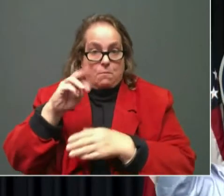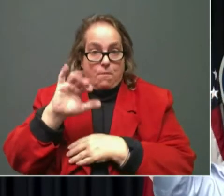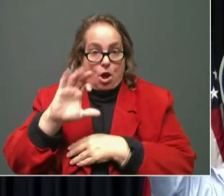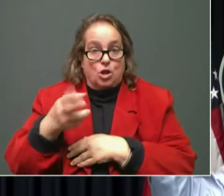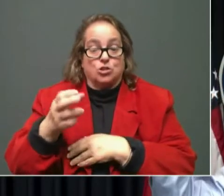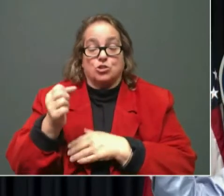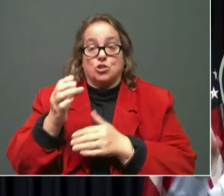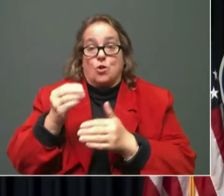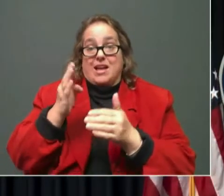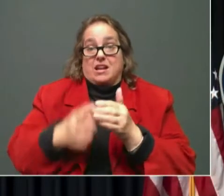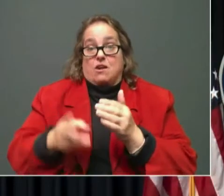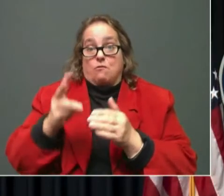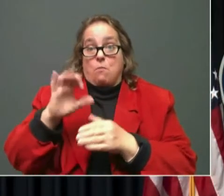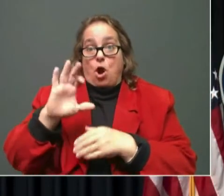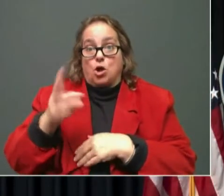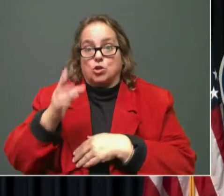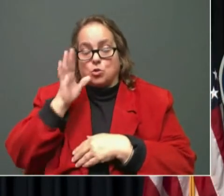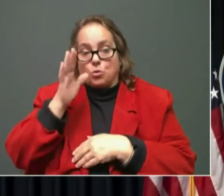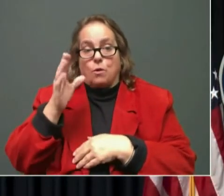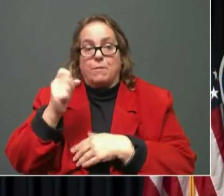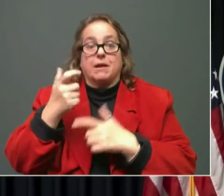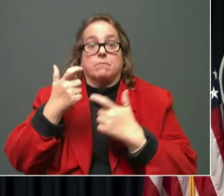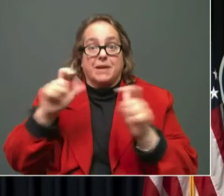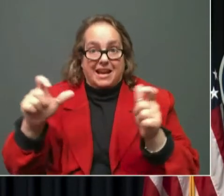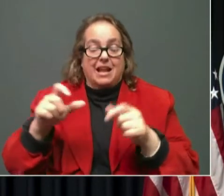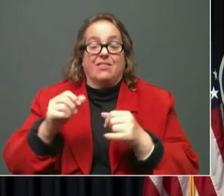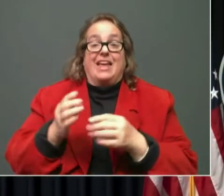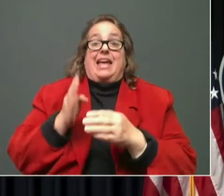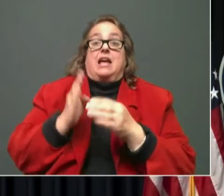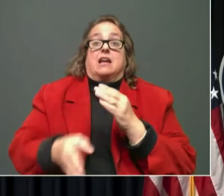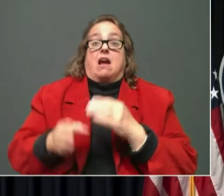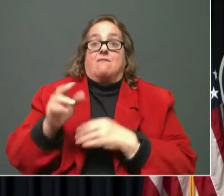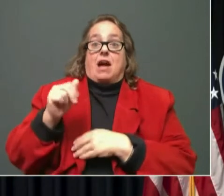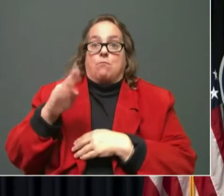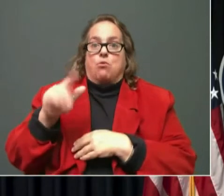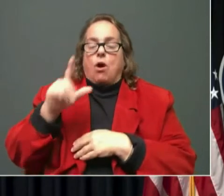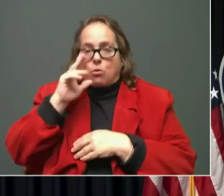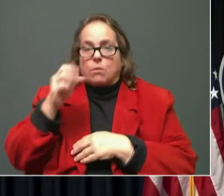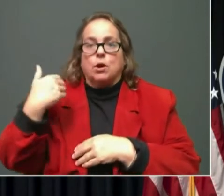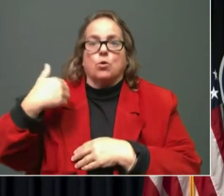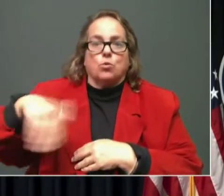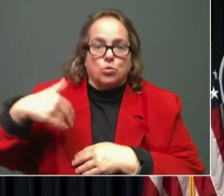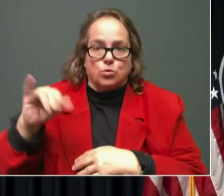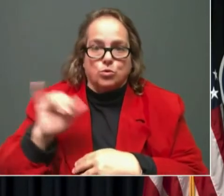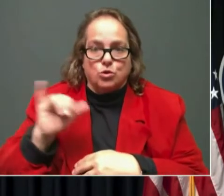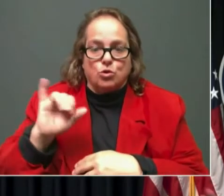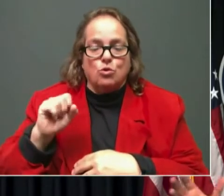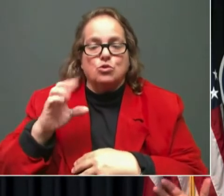significant. The end of April is going to be even more significant. So we expect by that point,